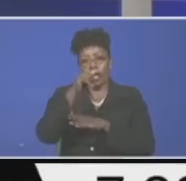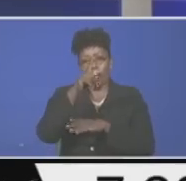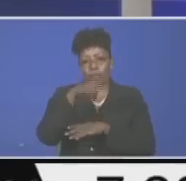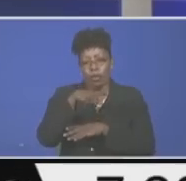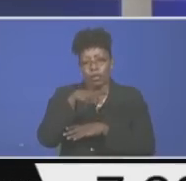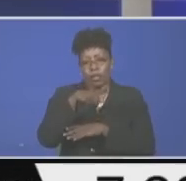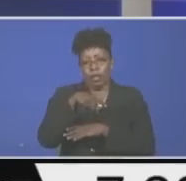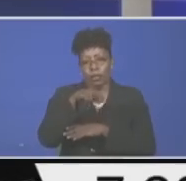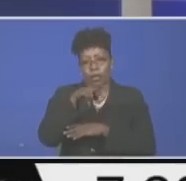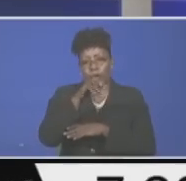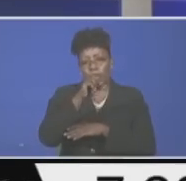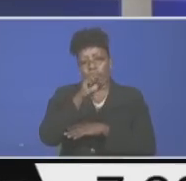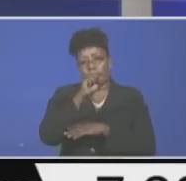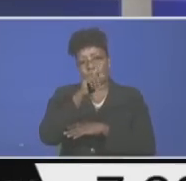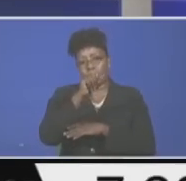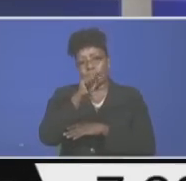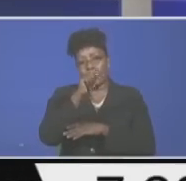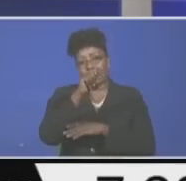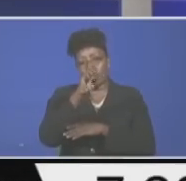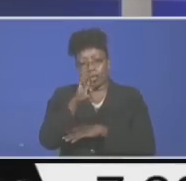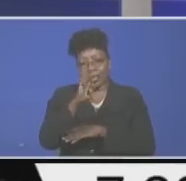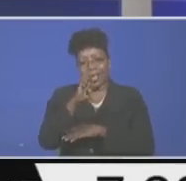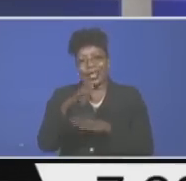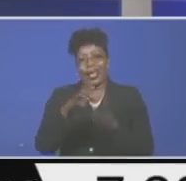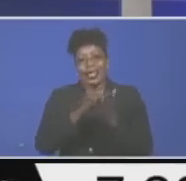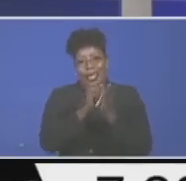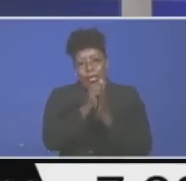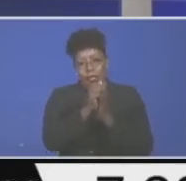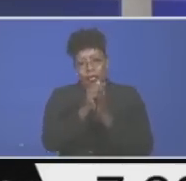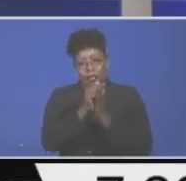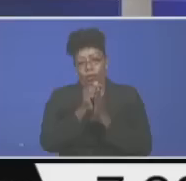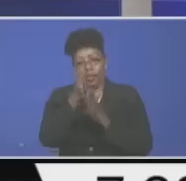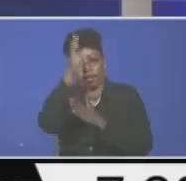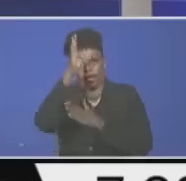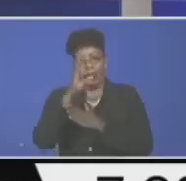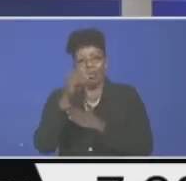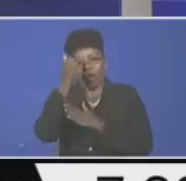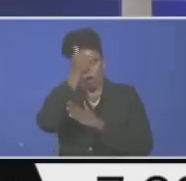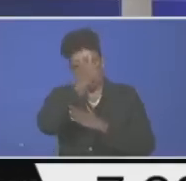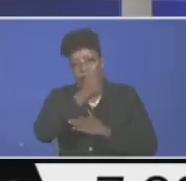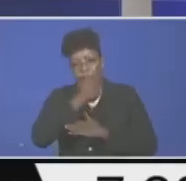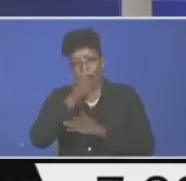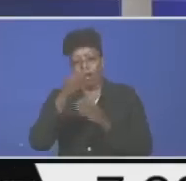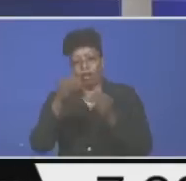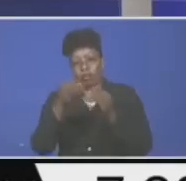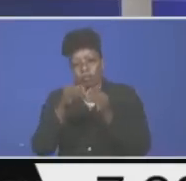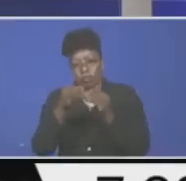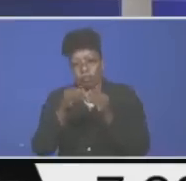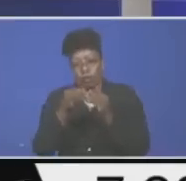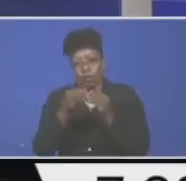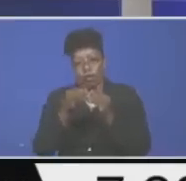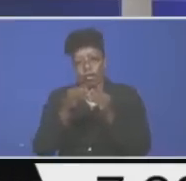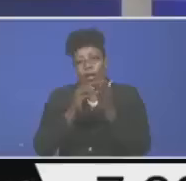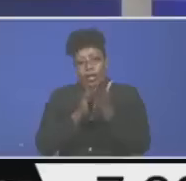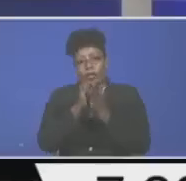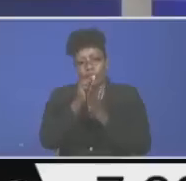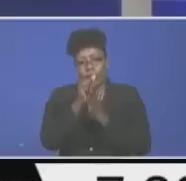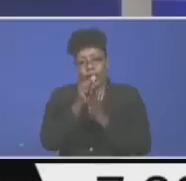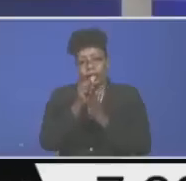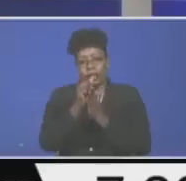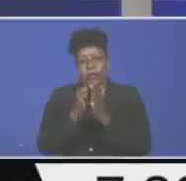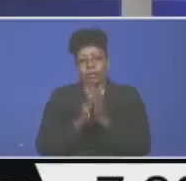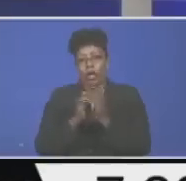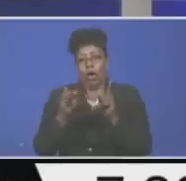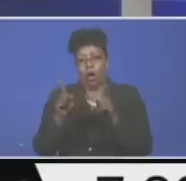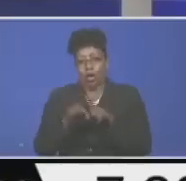Bahamian men are at greater risk as studies show that men with African ancestry have a more aggressive form of prostate cancer. It also is